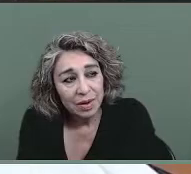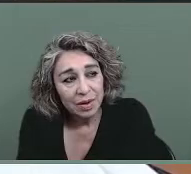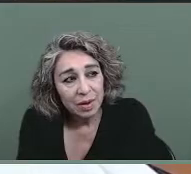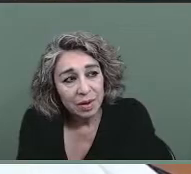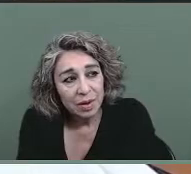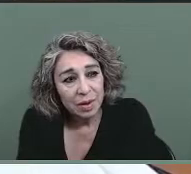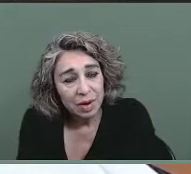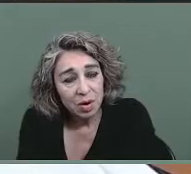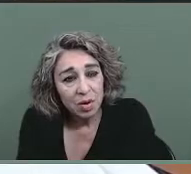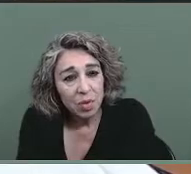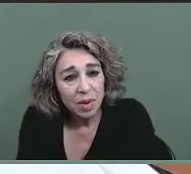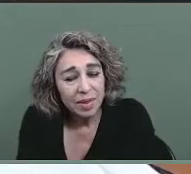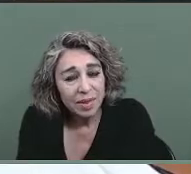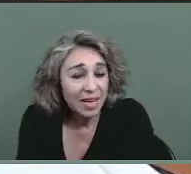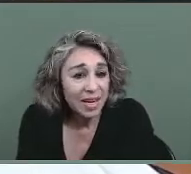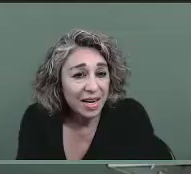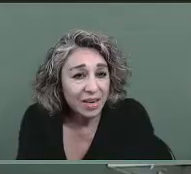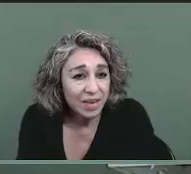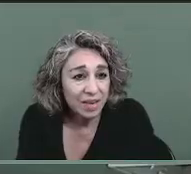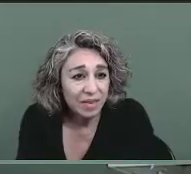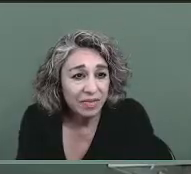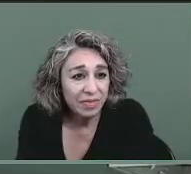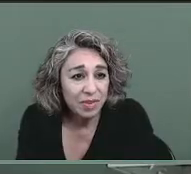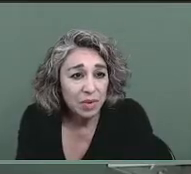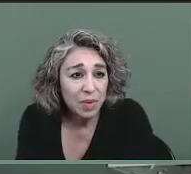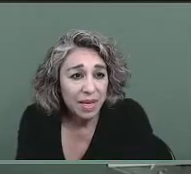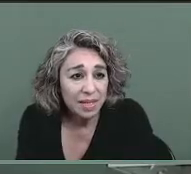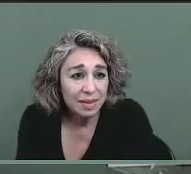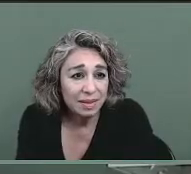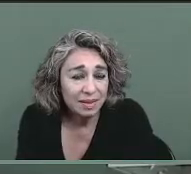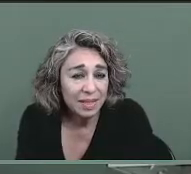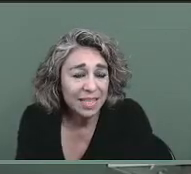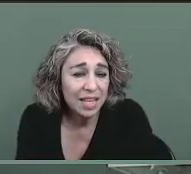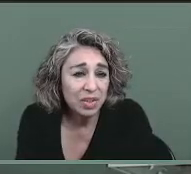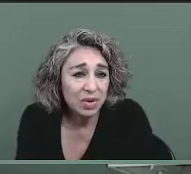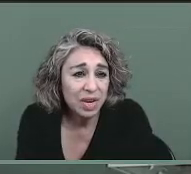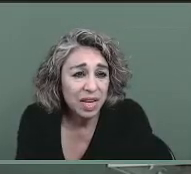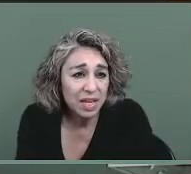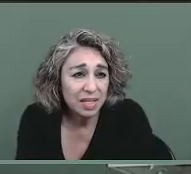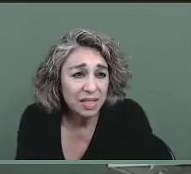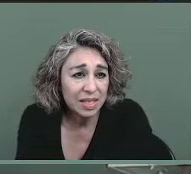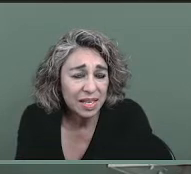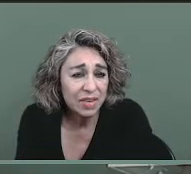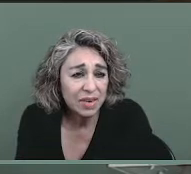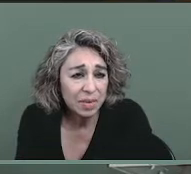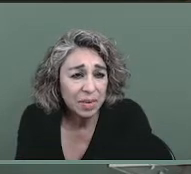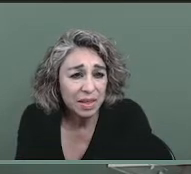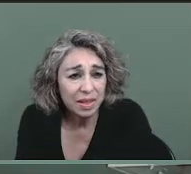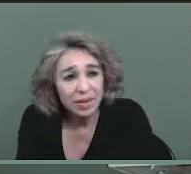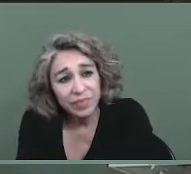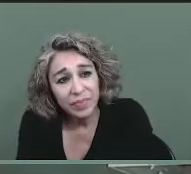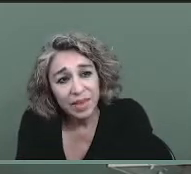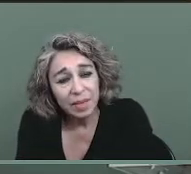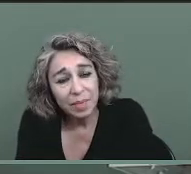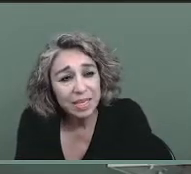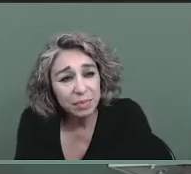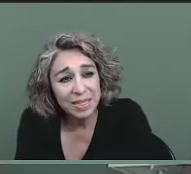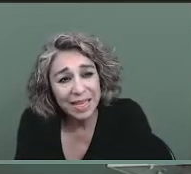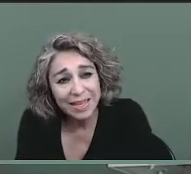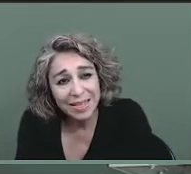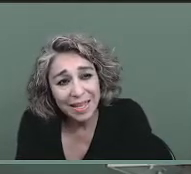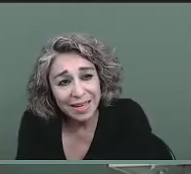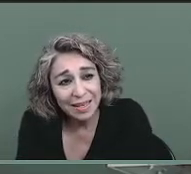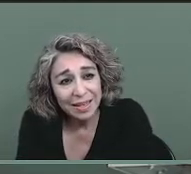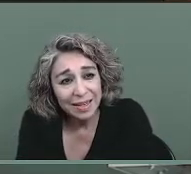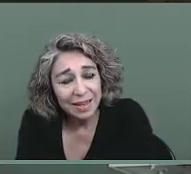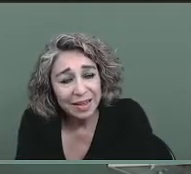or 1800 every two weeks that's like 3,600 of my mother because besides